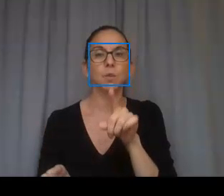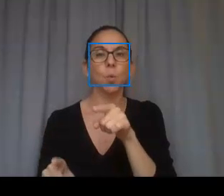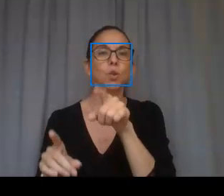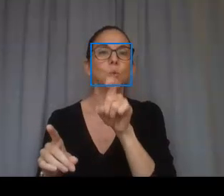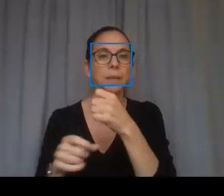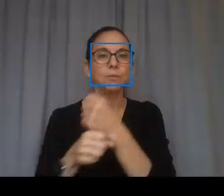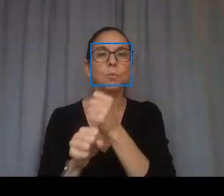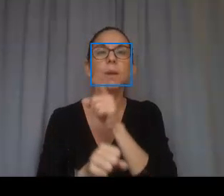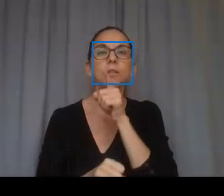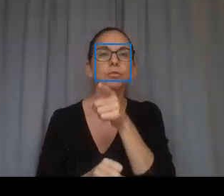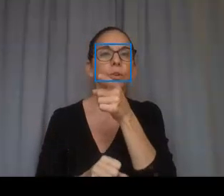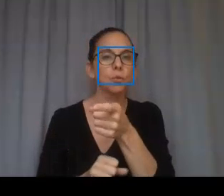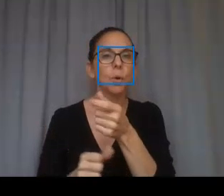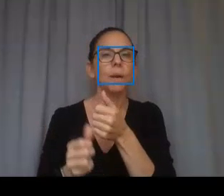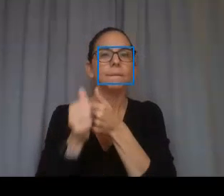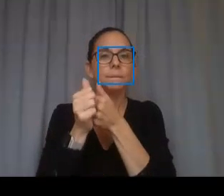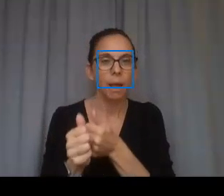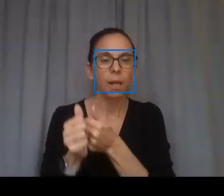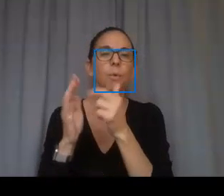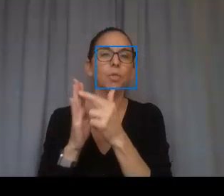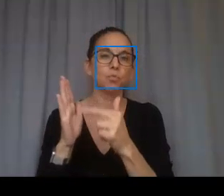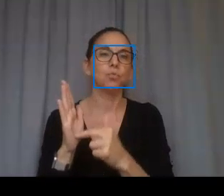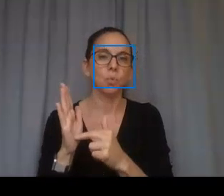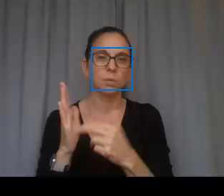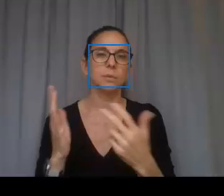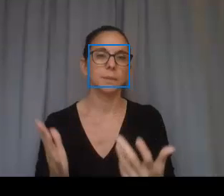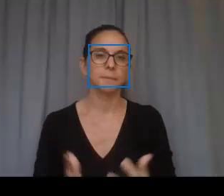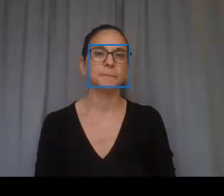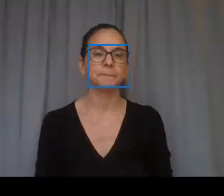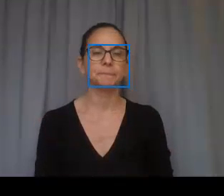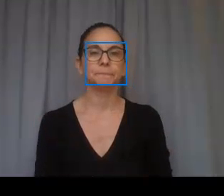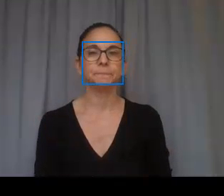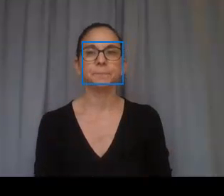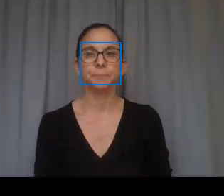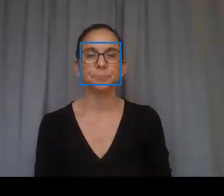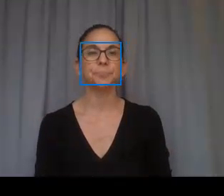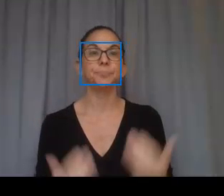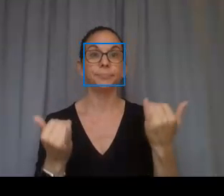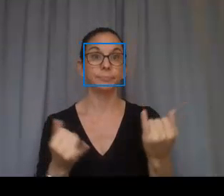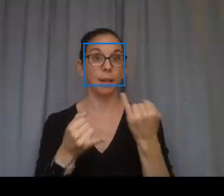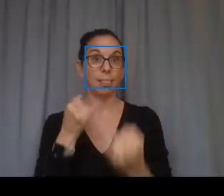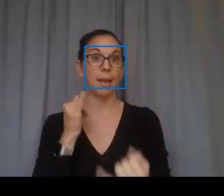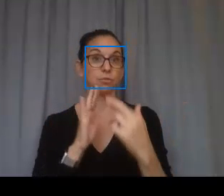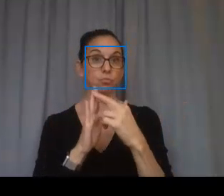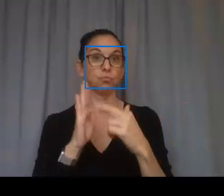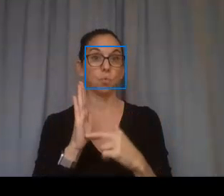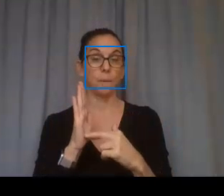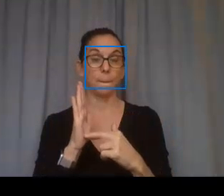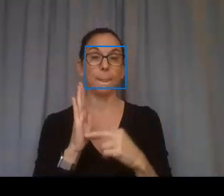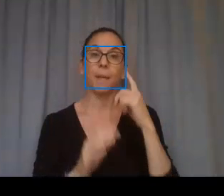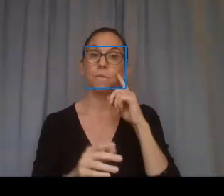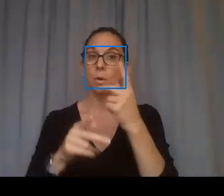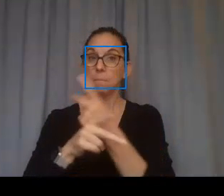to play. You need to make sure that you are getting the correct digits to begin with. All right, let's move on to the last rule. The rule